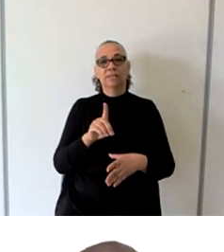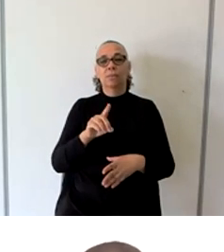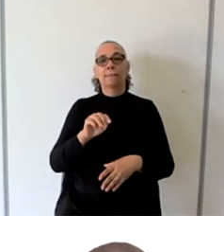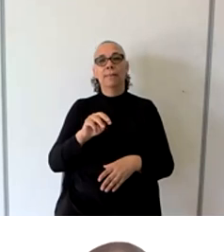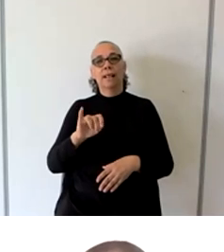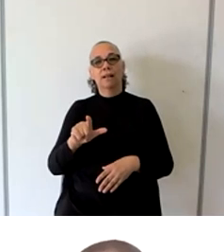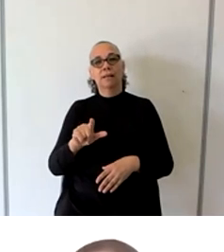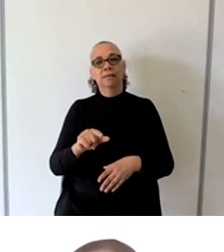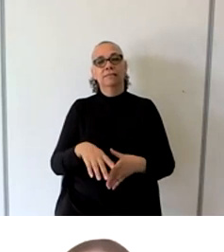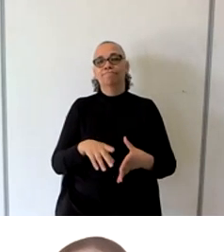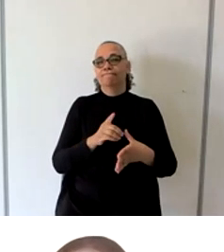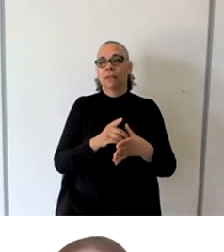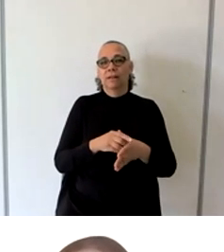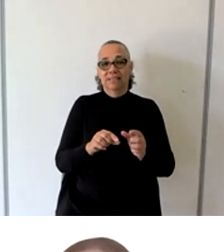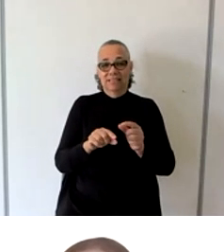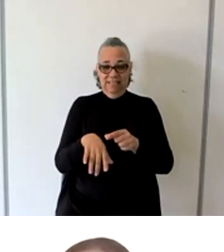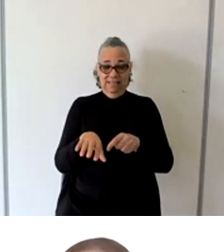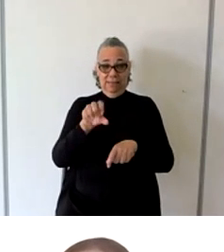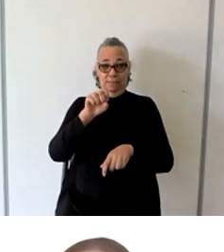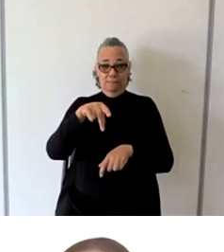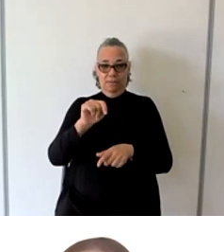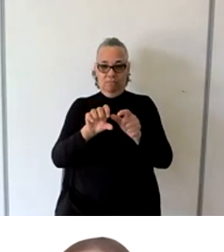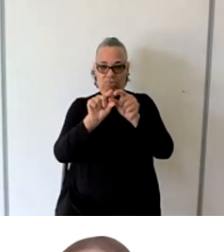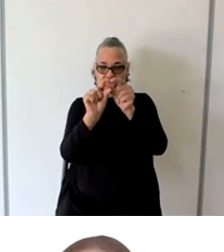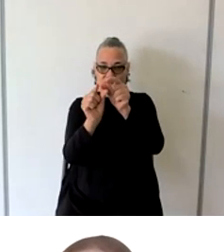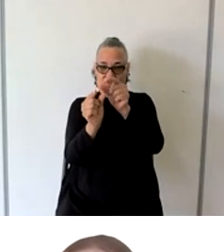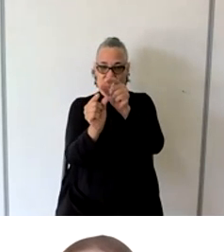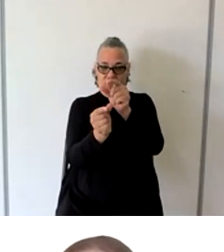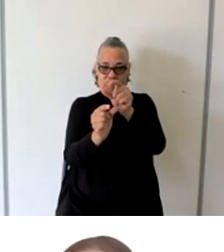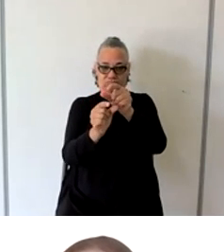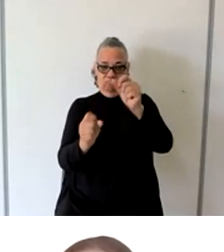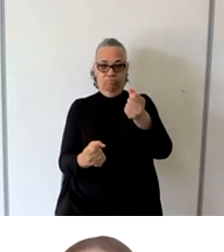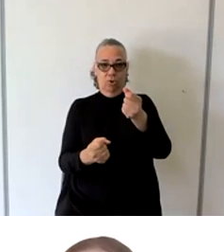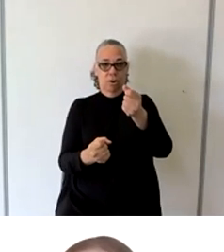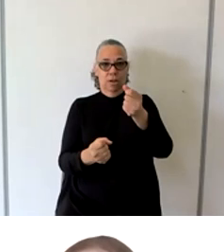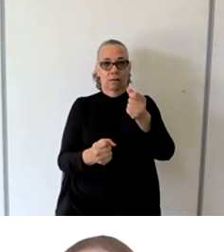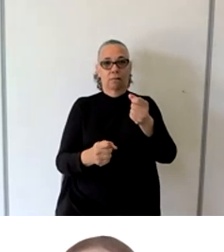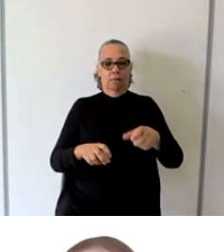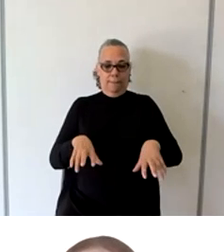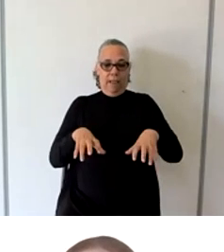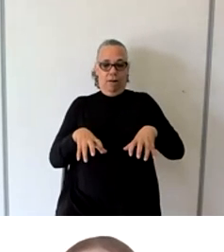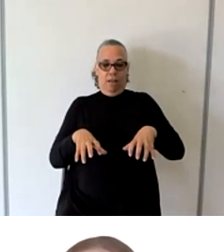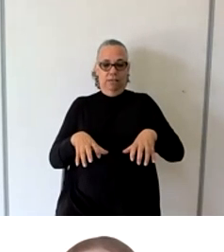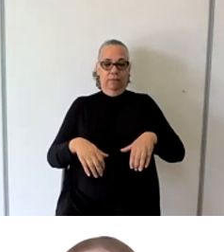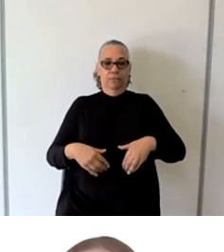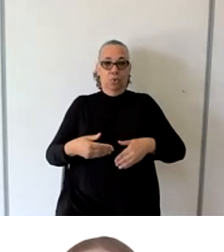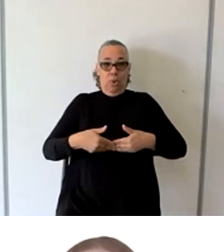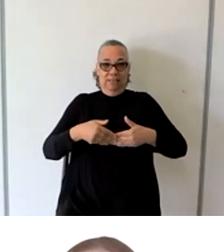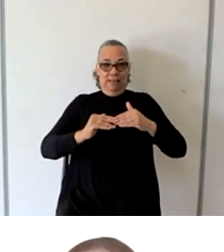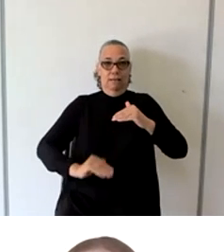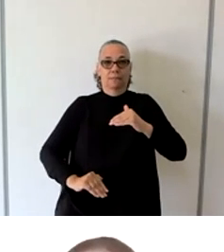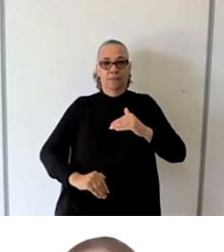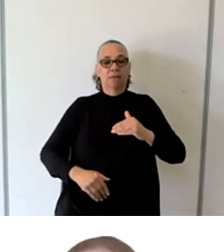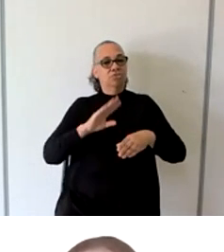bone pierced her spine and split it, leaving her paralyzed from the waist down. Jessica got involved with wheelchair track